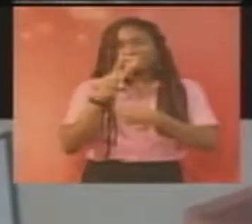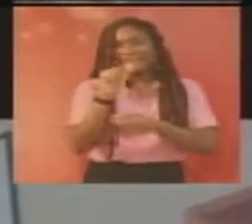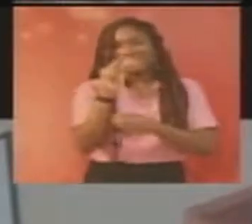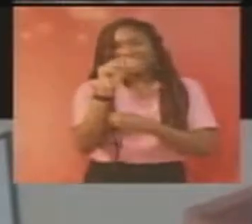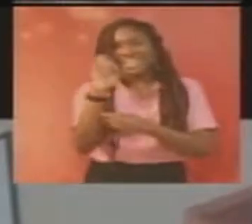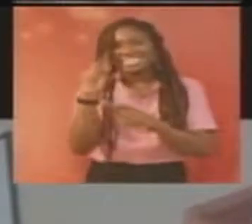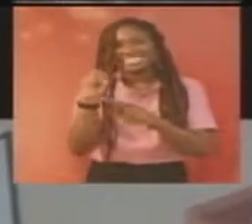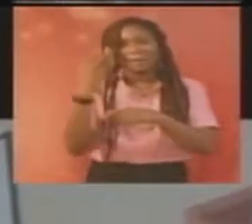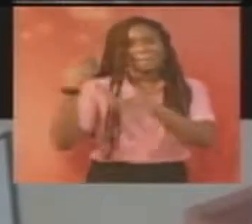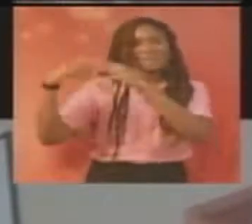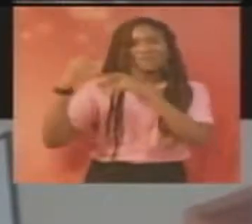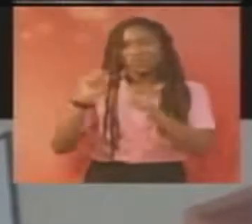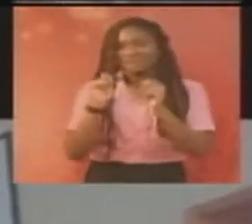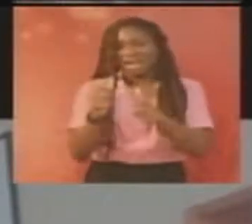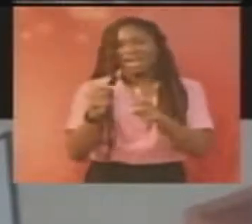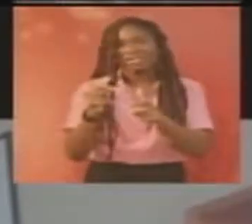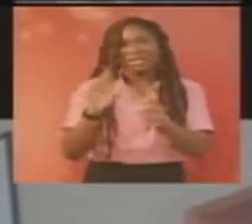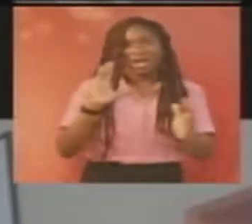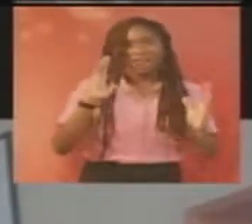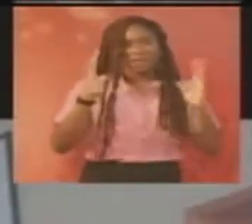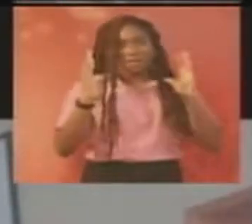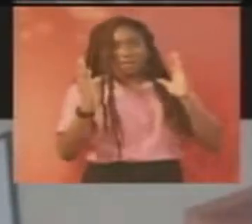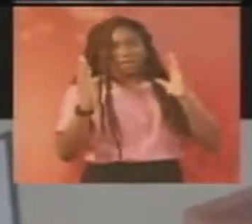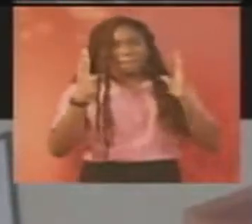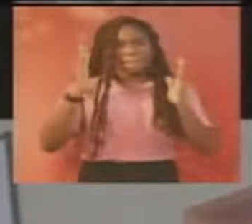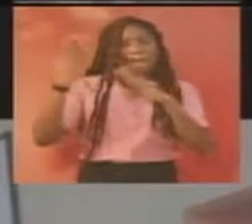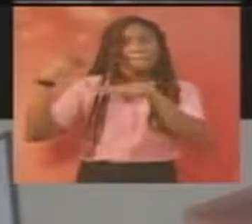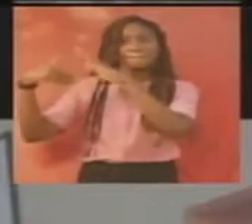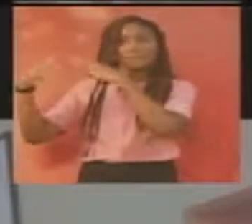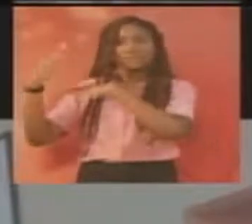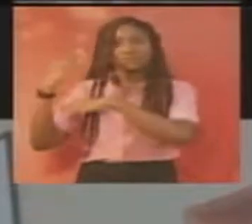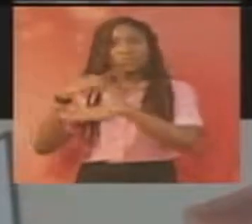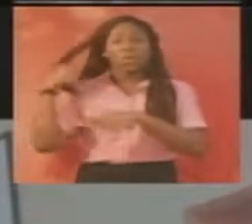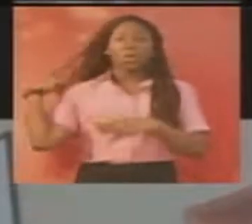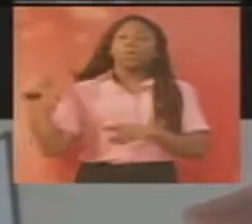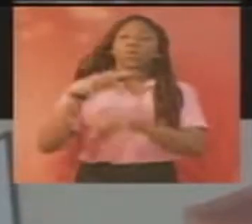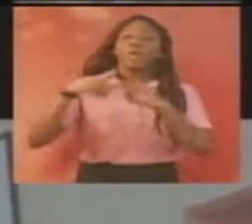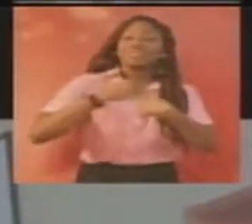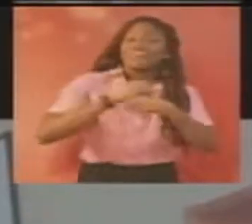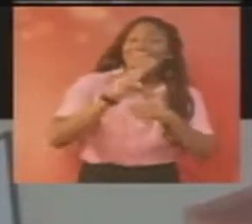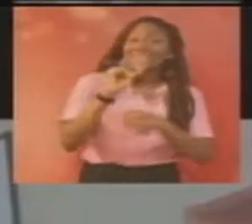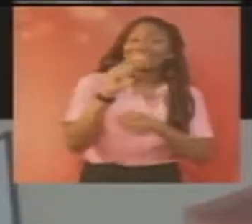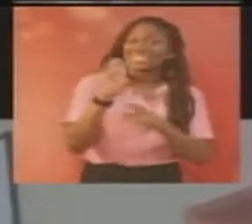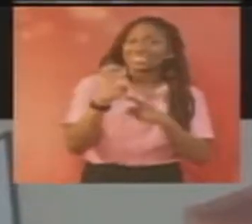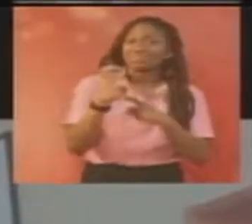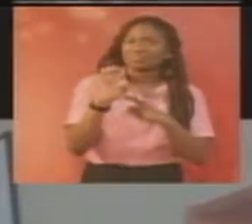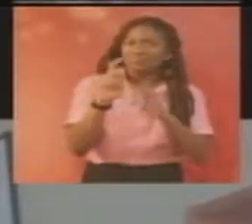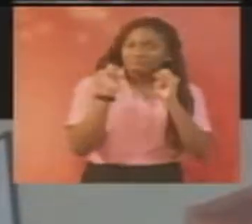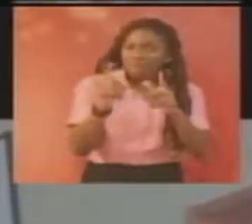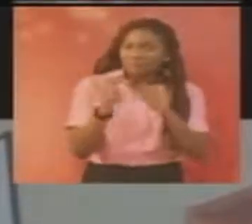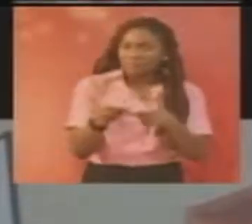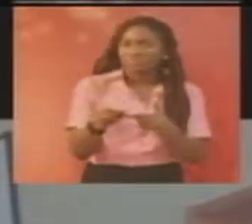in the past, the time taken to get to these trials. Given the speed, how